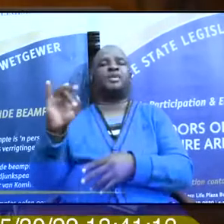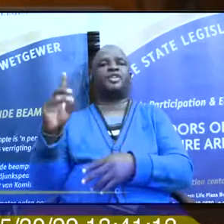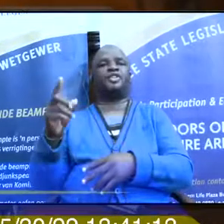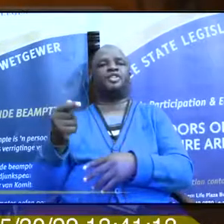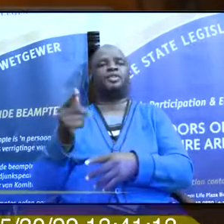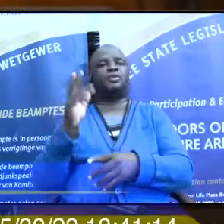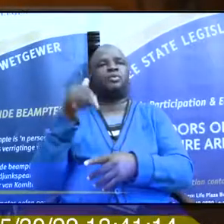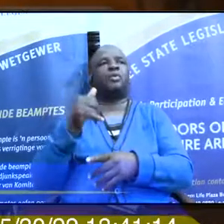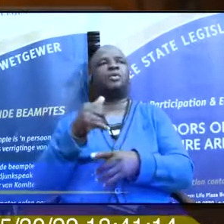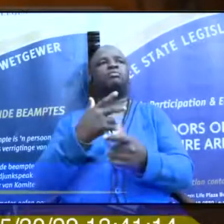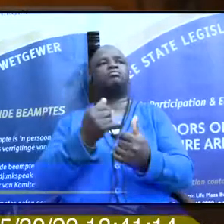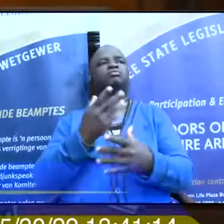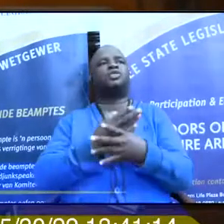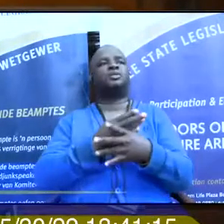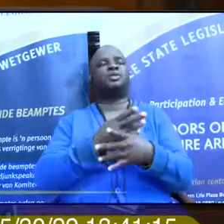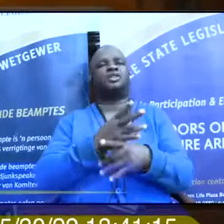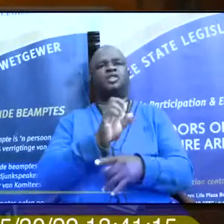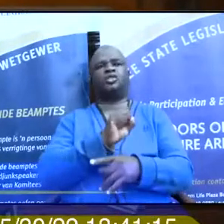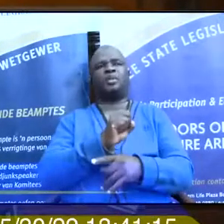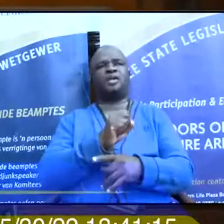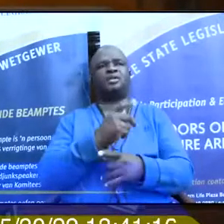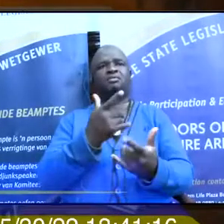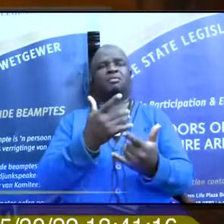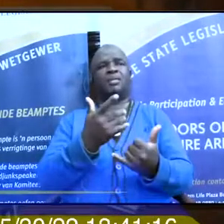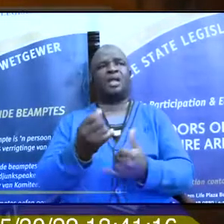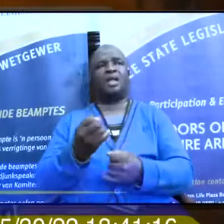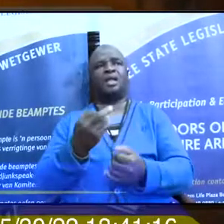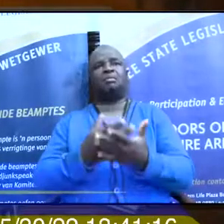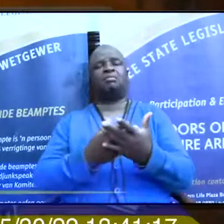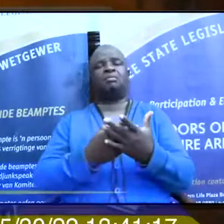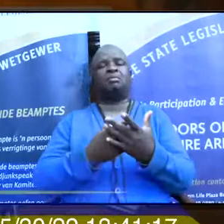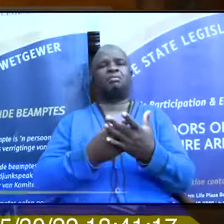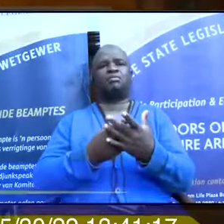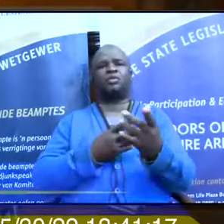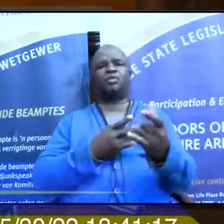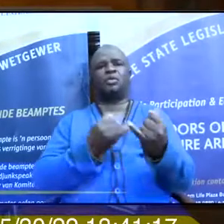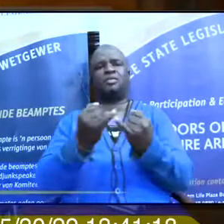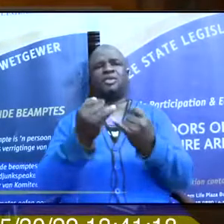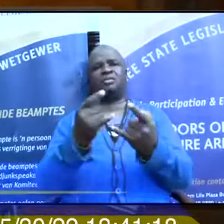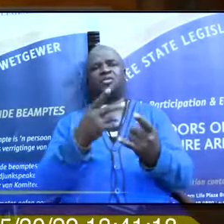shoprite how then do you then explain a competition